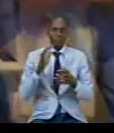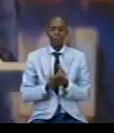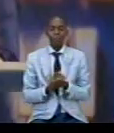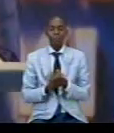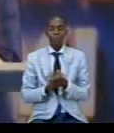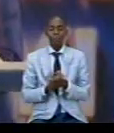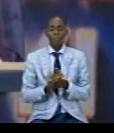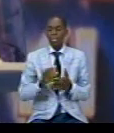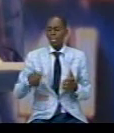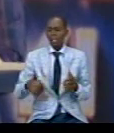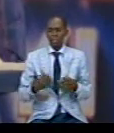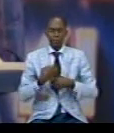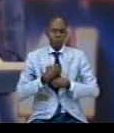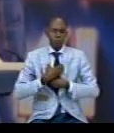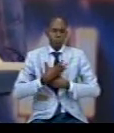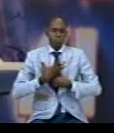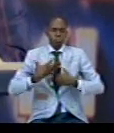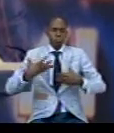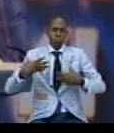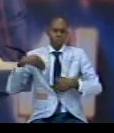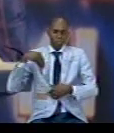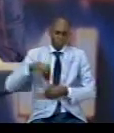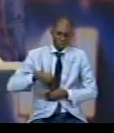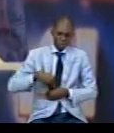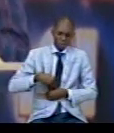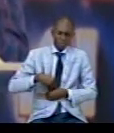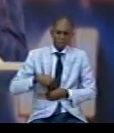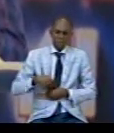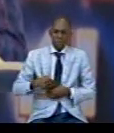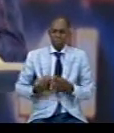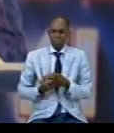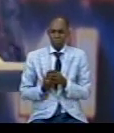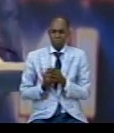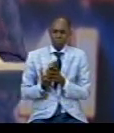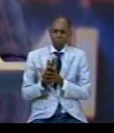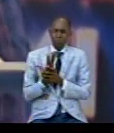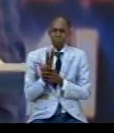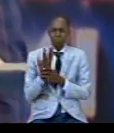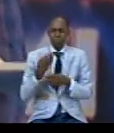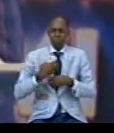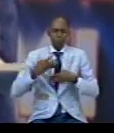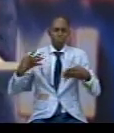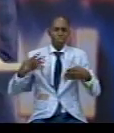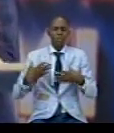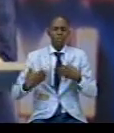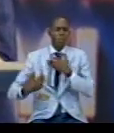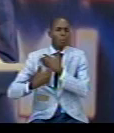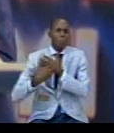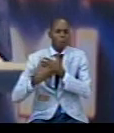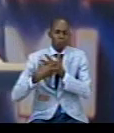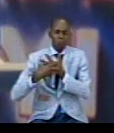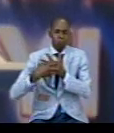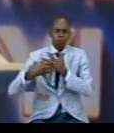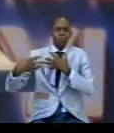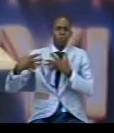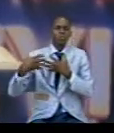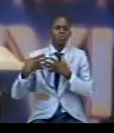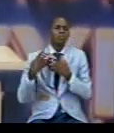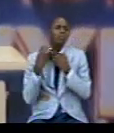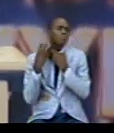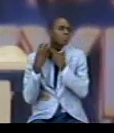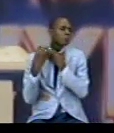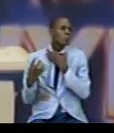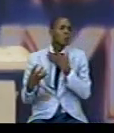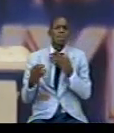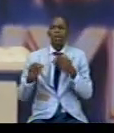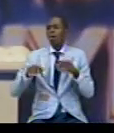tumor, fibroid, growth, hunchback, elephantiasis, hernia, all that growth